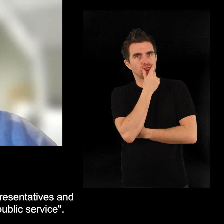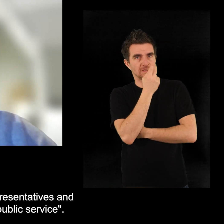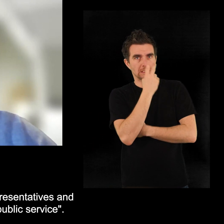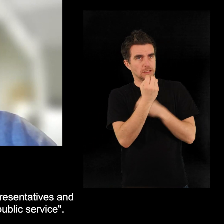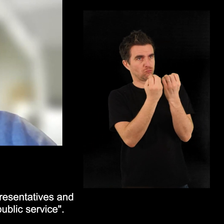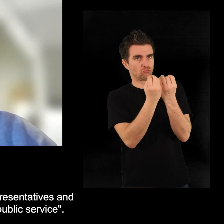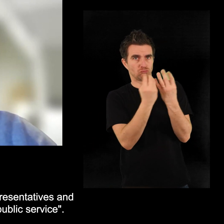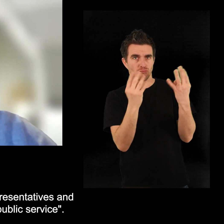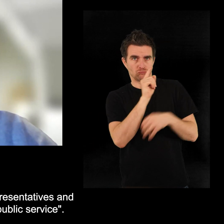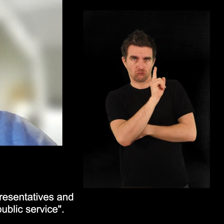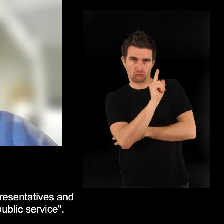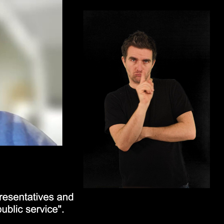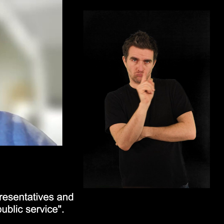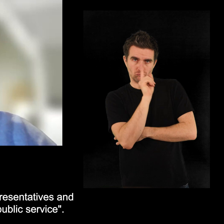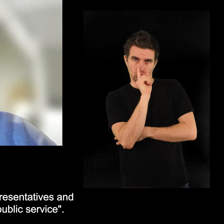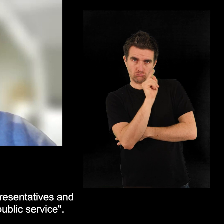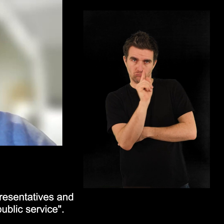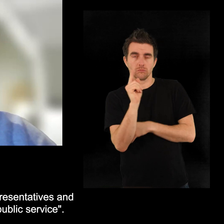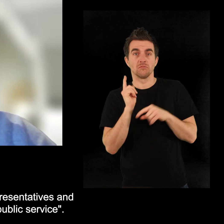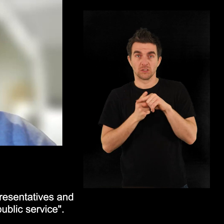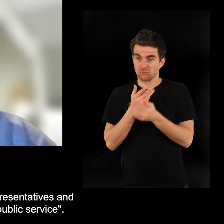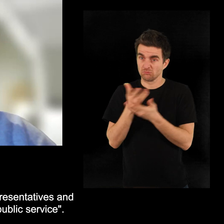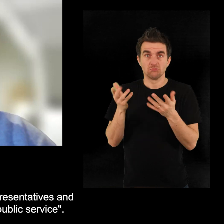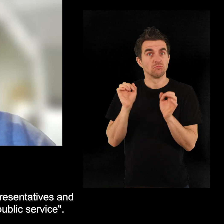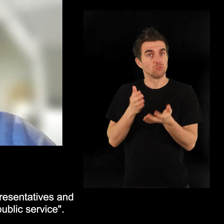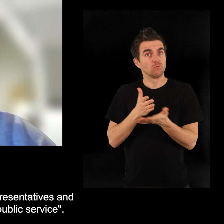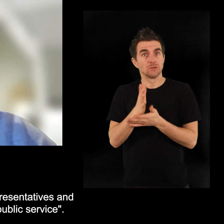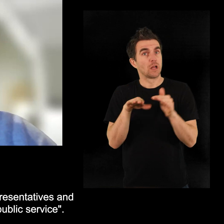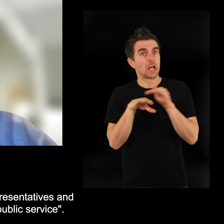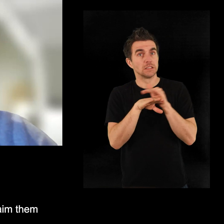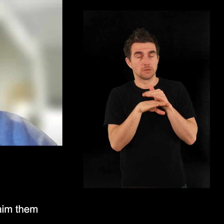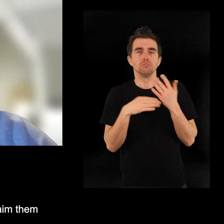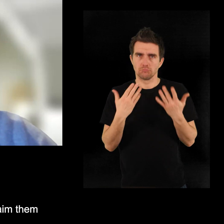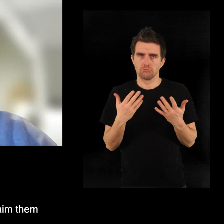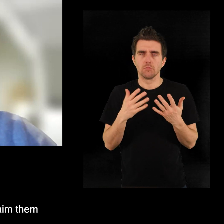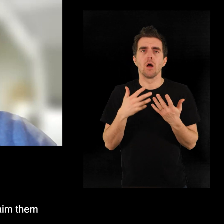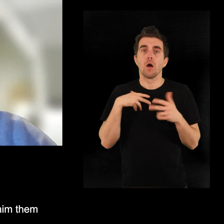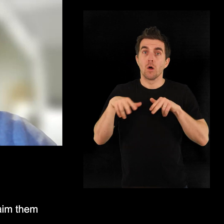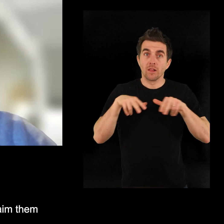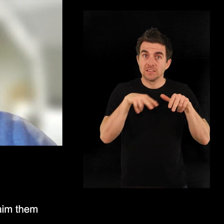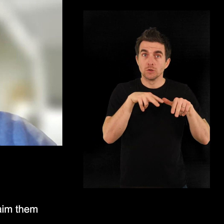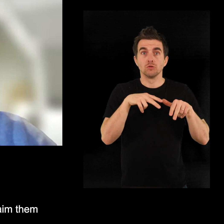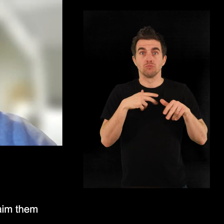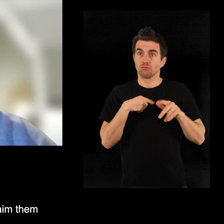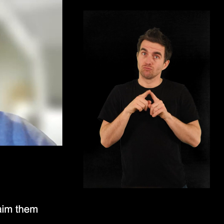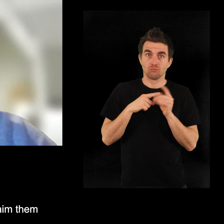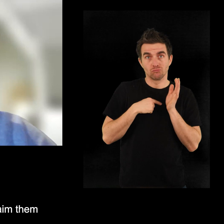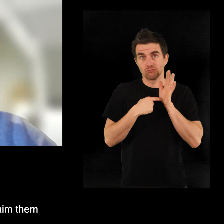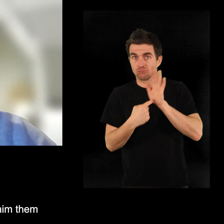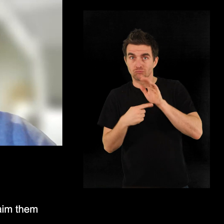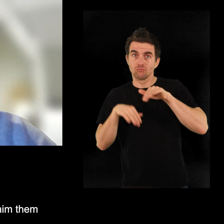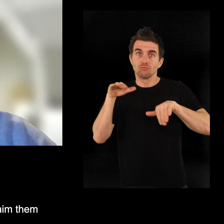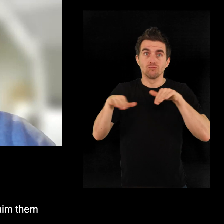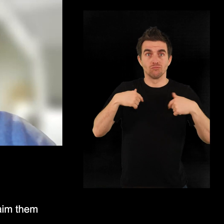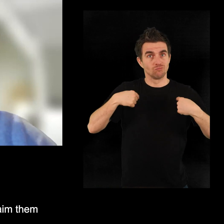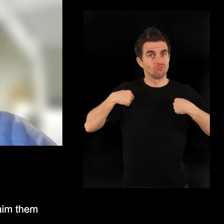chosen representatives, and the right of equal access to public service. In our organizations, if our organizations